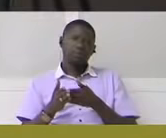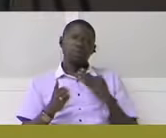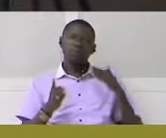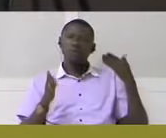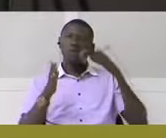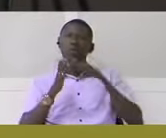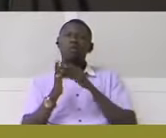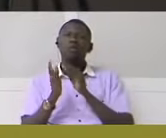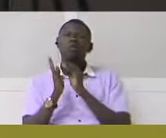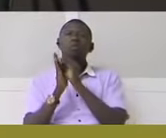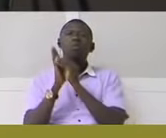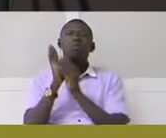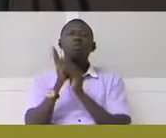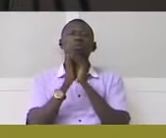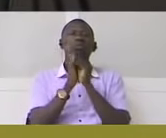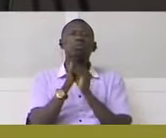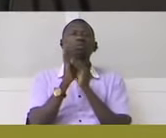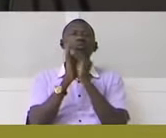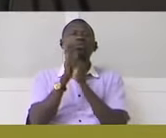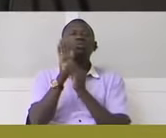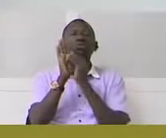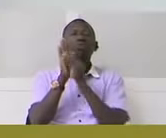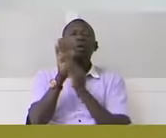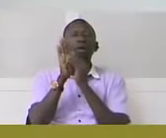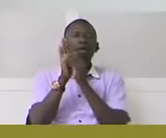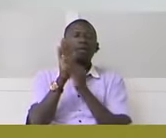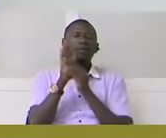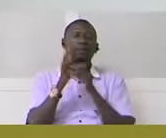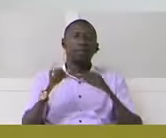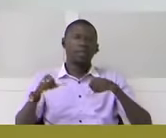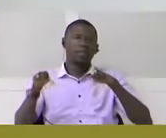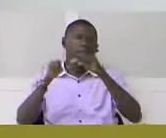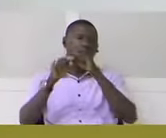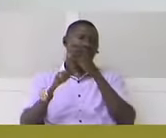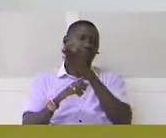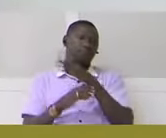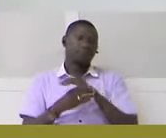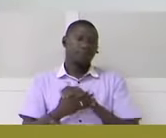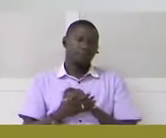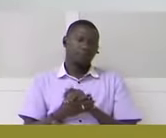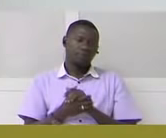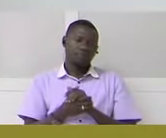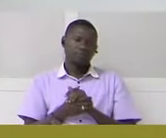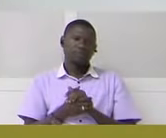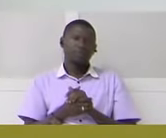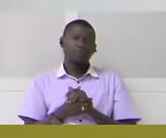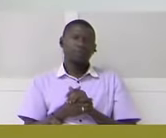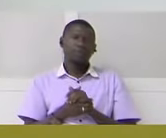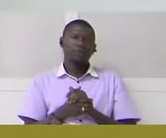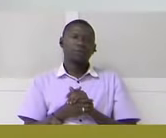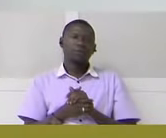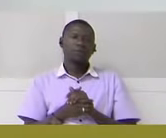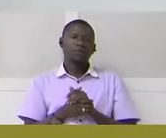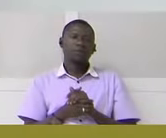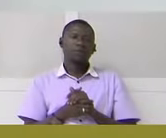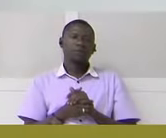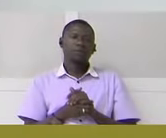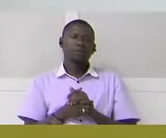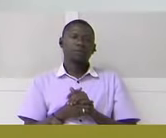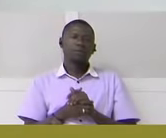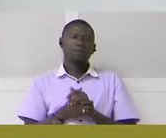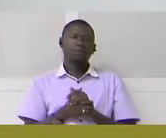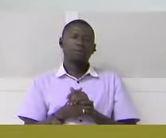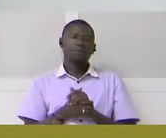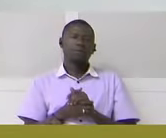Busumbala. Tembo me nfurata fo Busumbala lembang. The space that Papa Che lived in